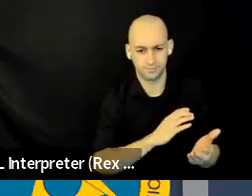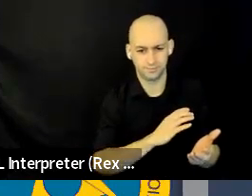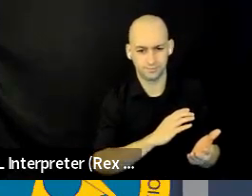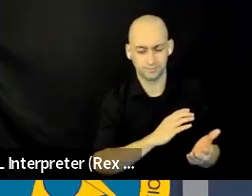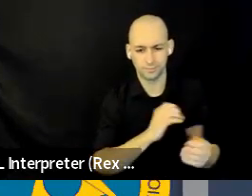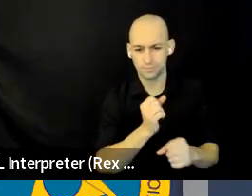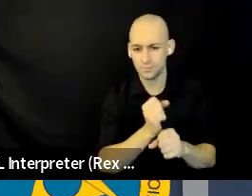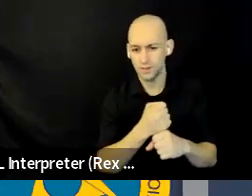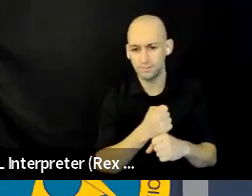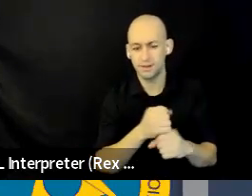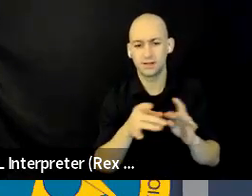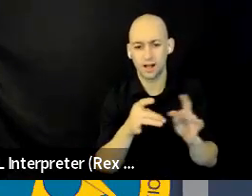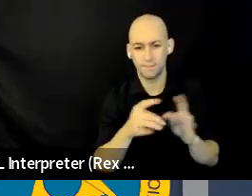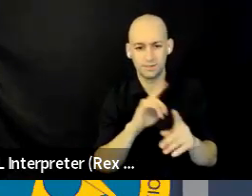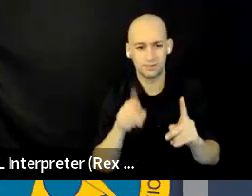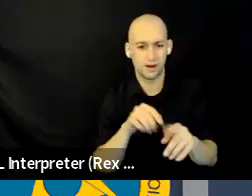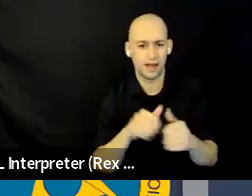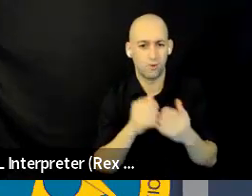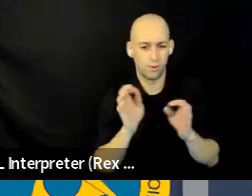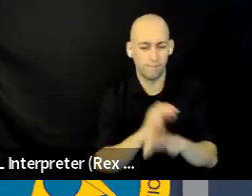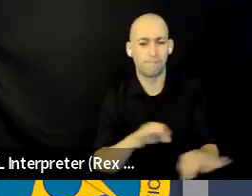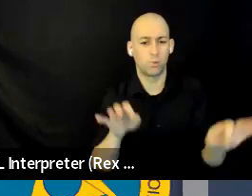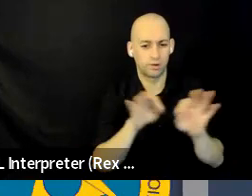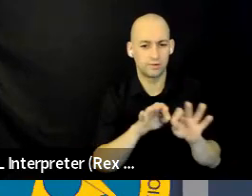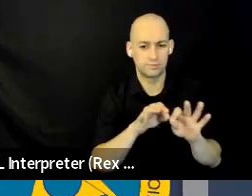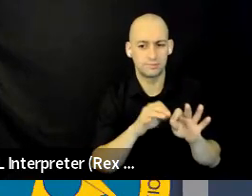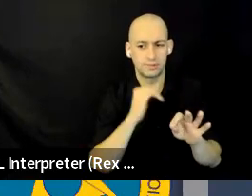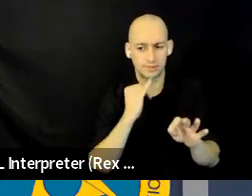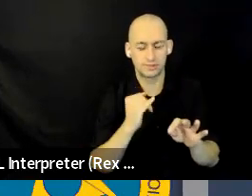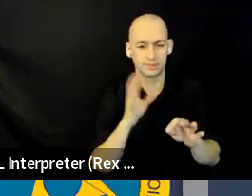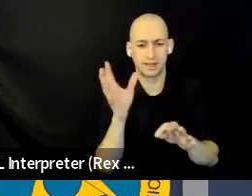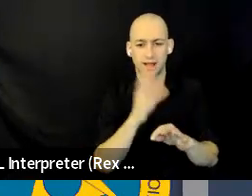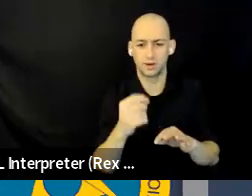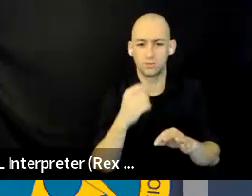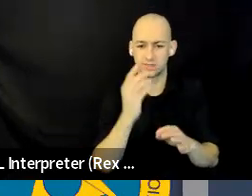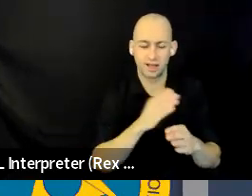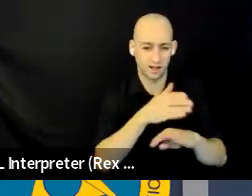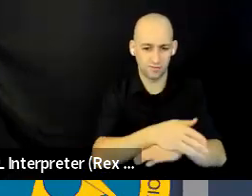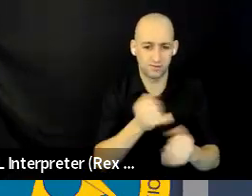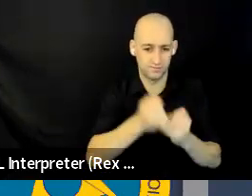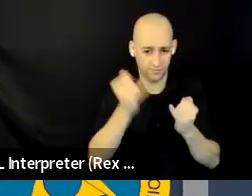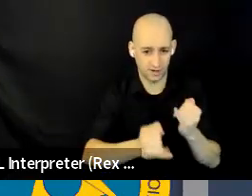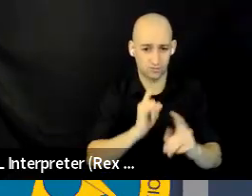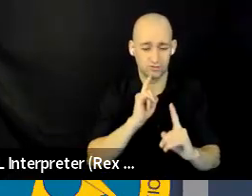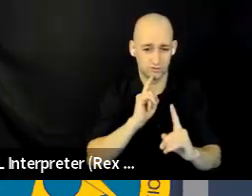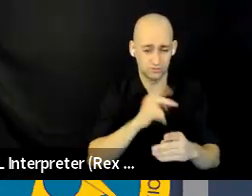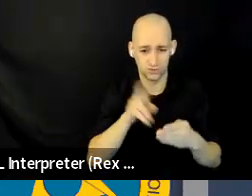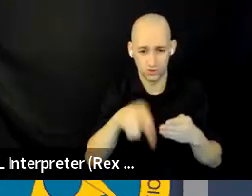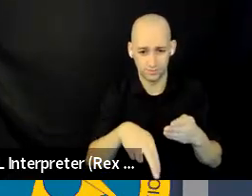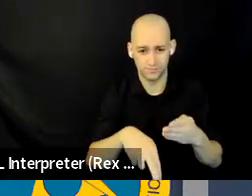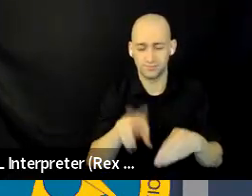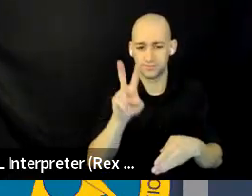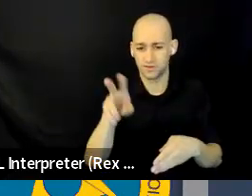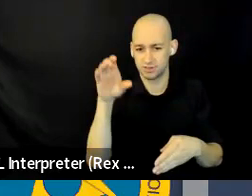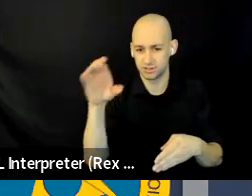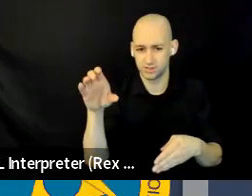our remarks about how important this effort is. And let me just say, when we have the final result, Vice Chair, the industry